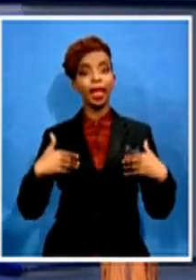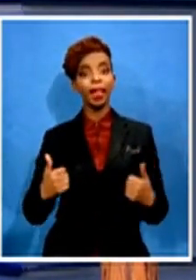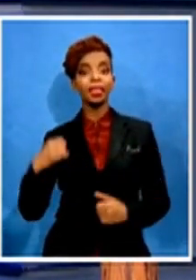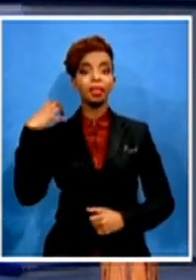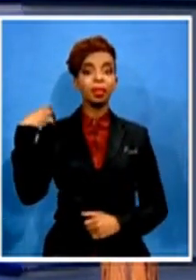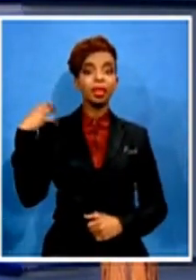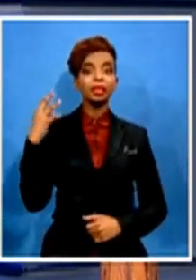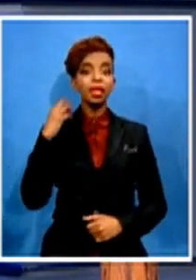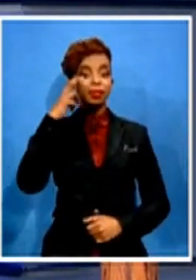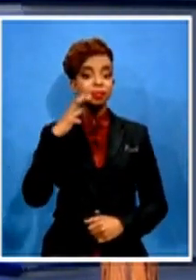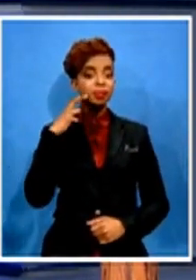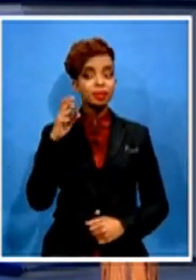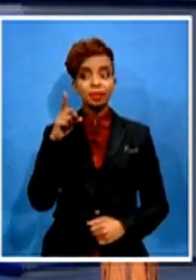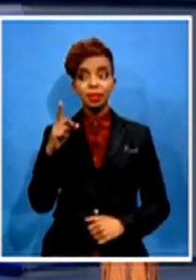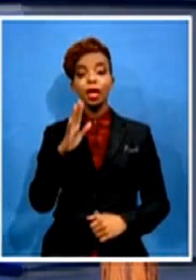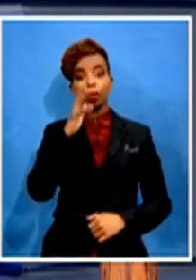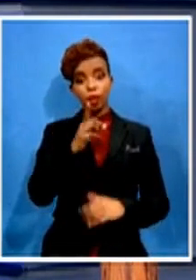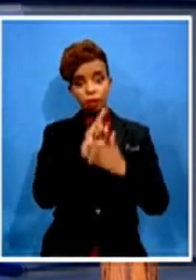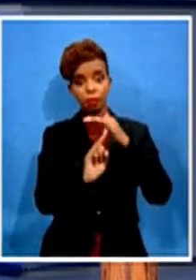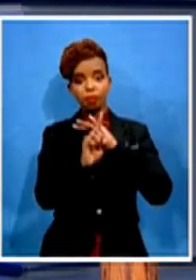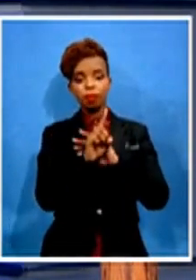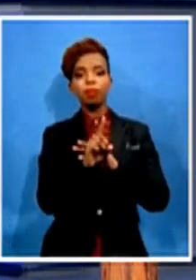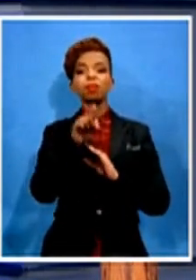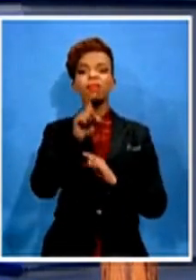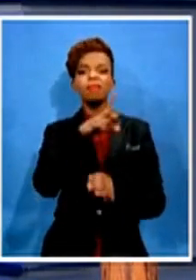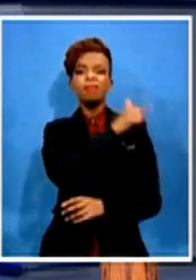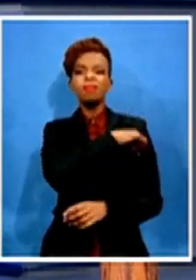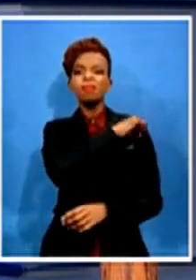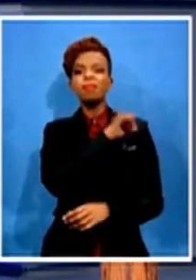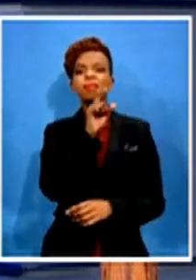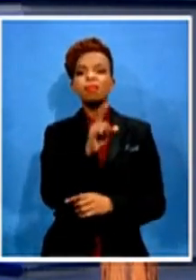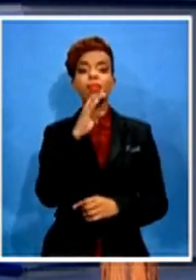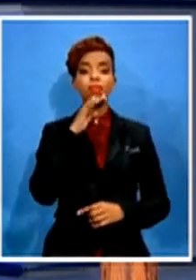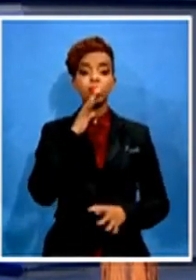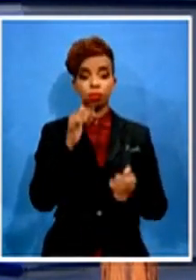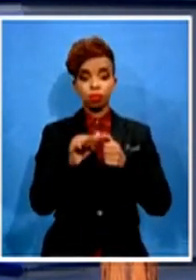Hospital mean better provision of facilities at other clinics and